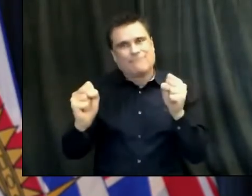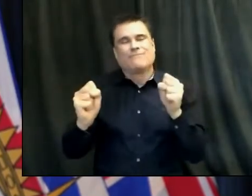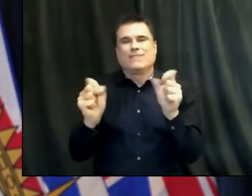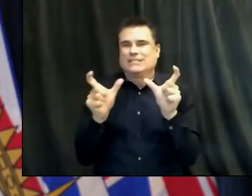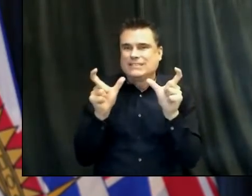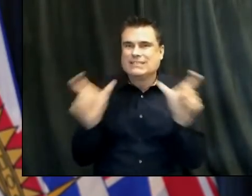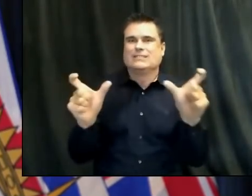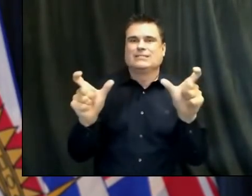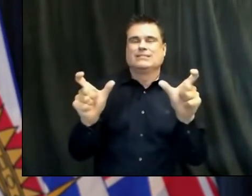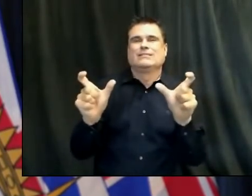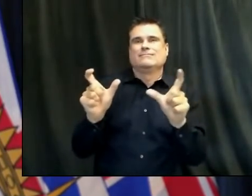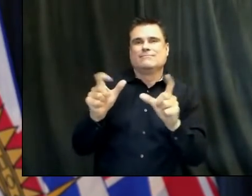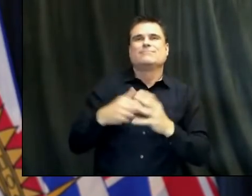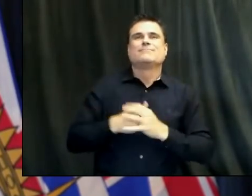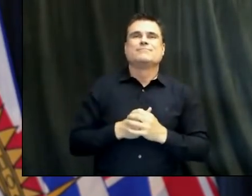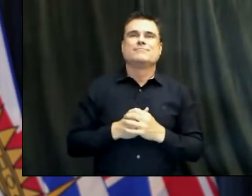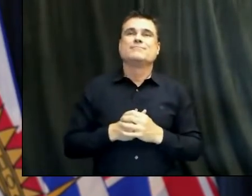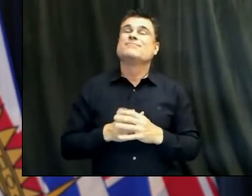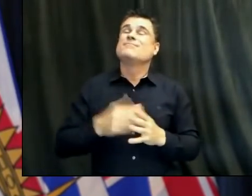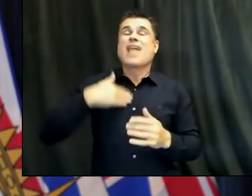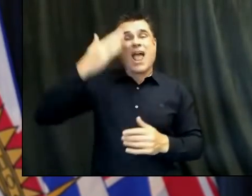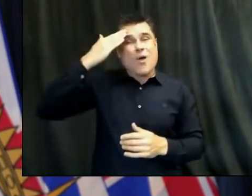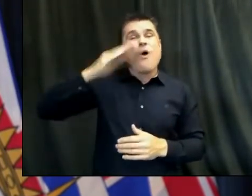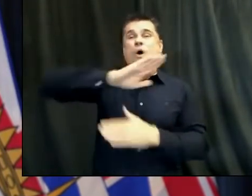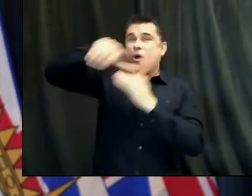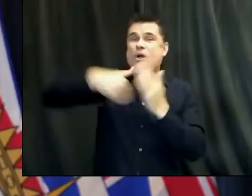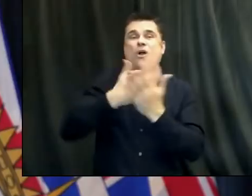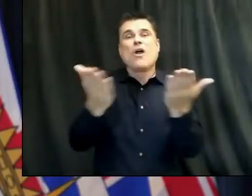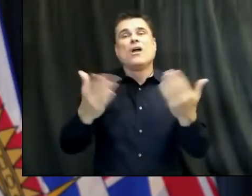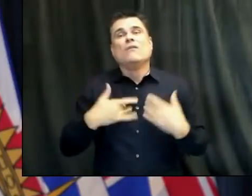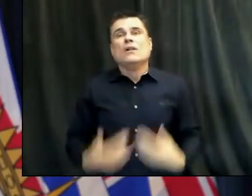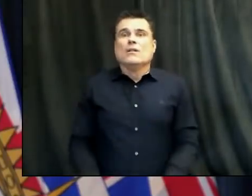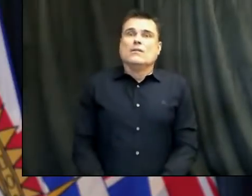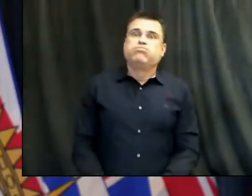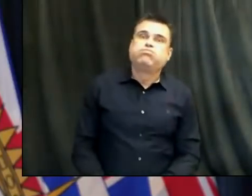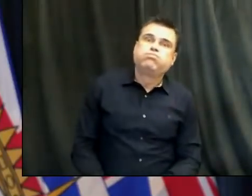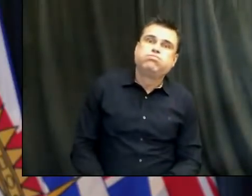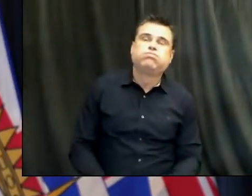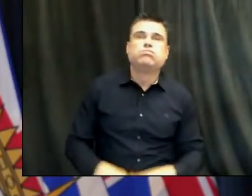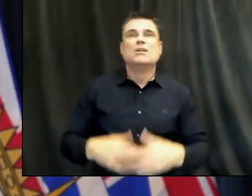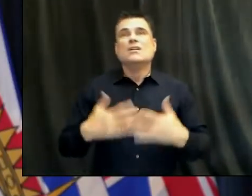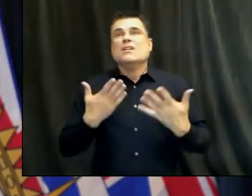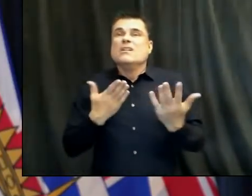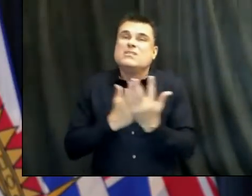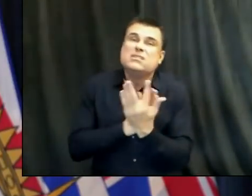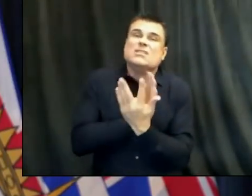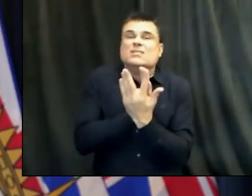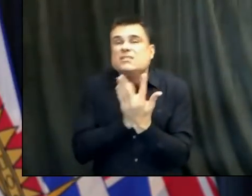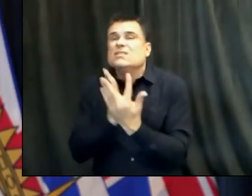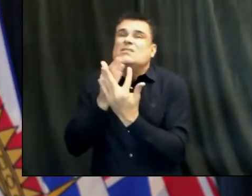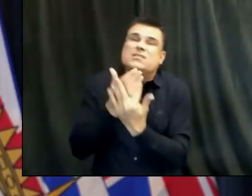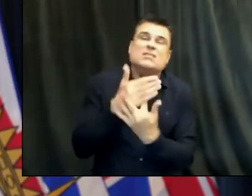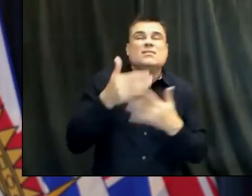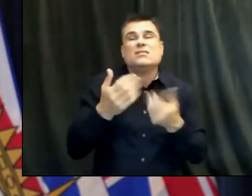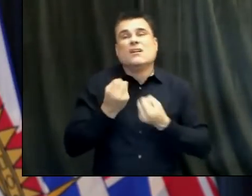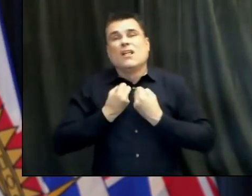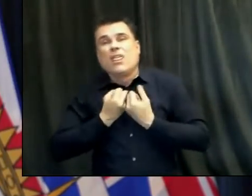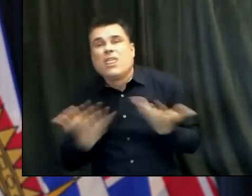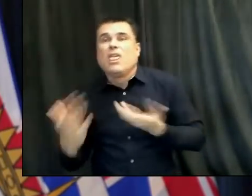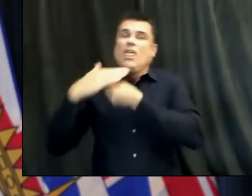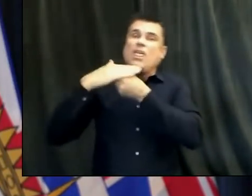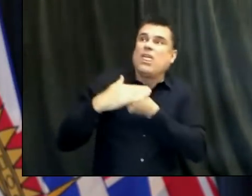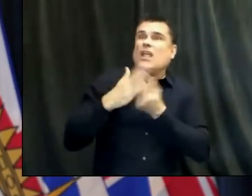everybody of the importance, when we're in these stressful and anxiety times, of kindness and